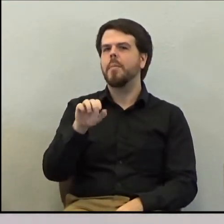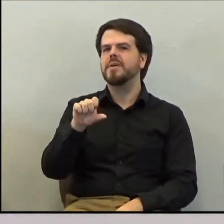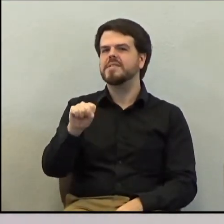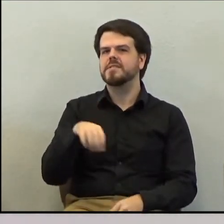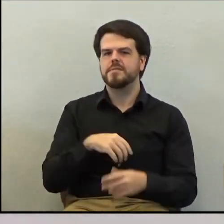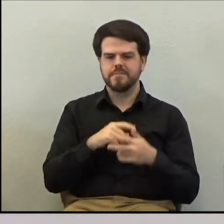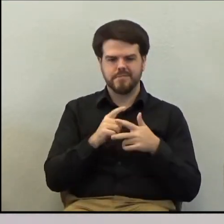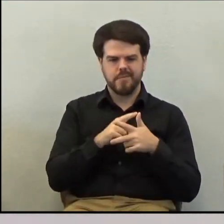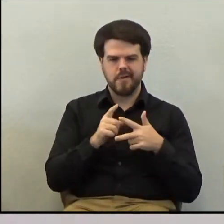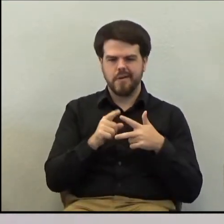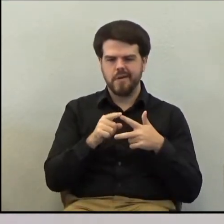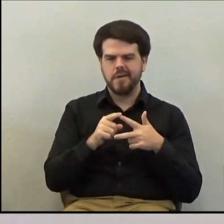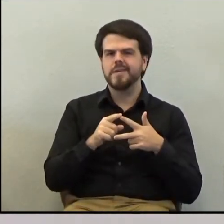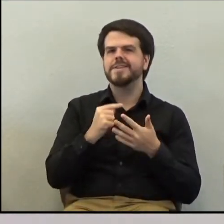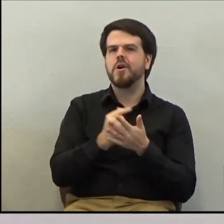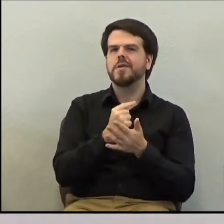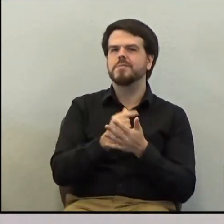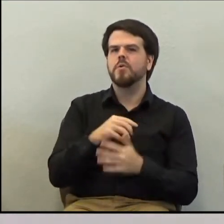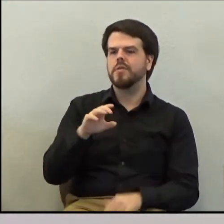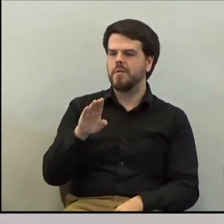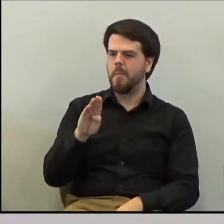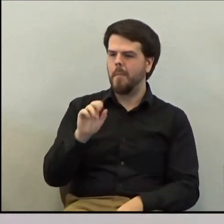Gospel of Barnabas.